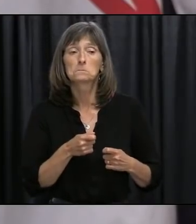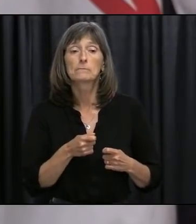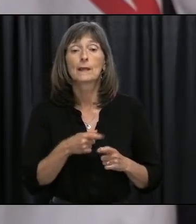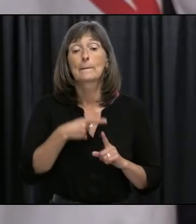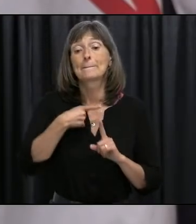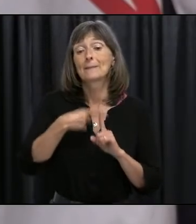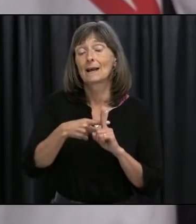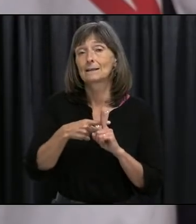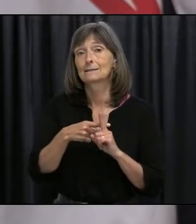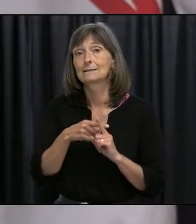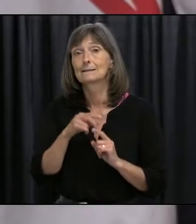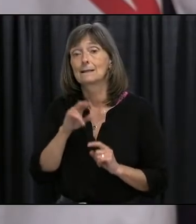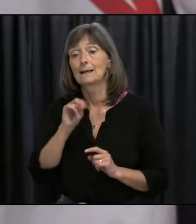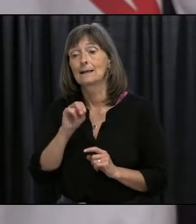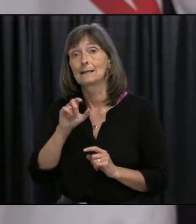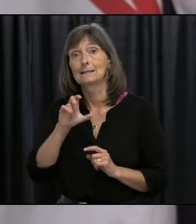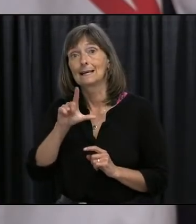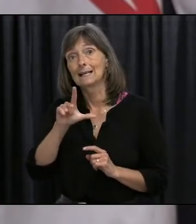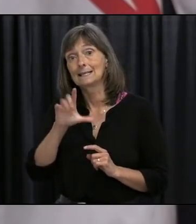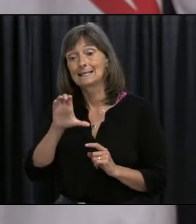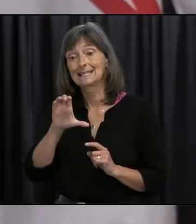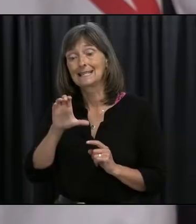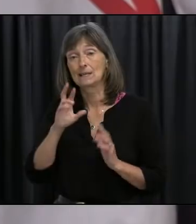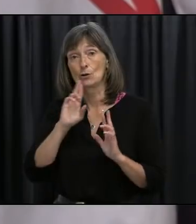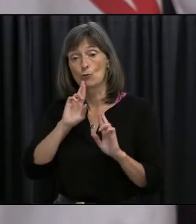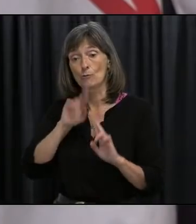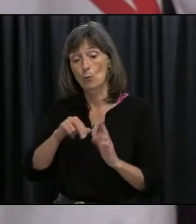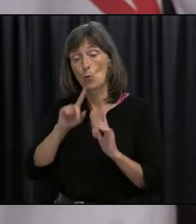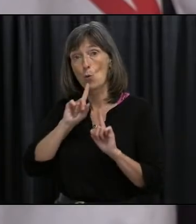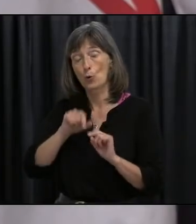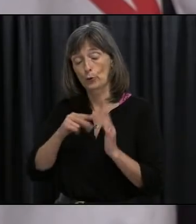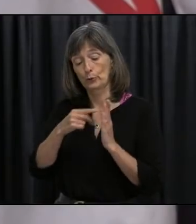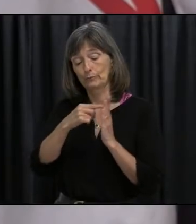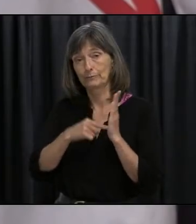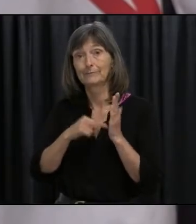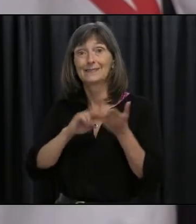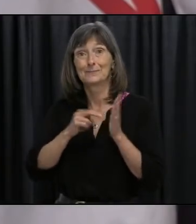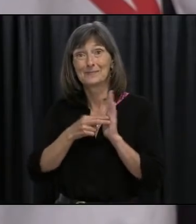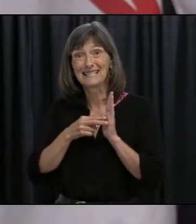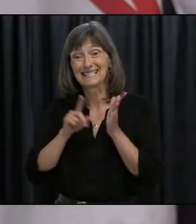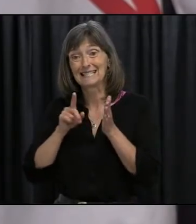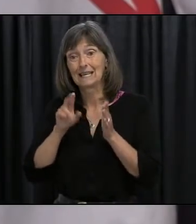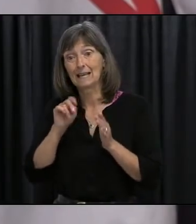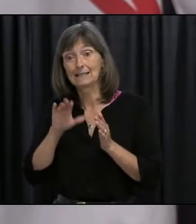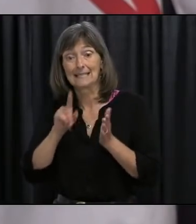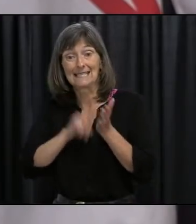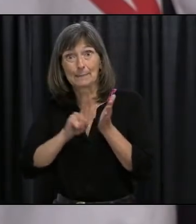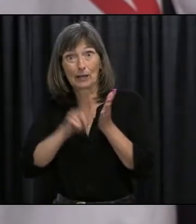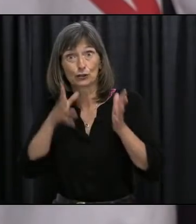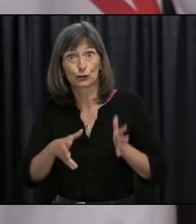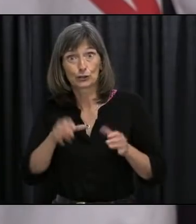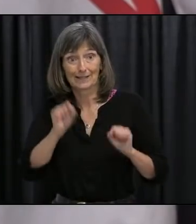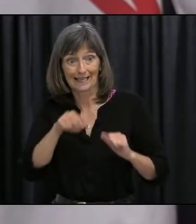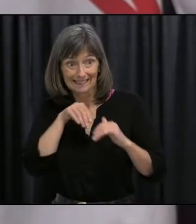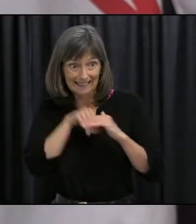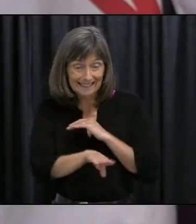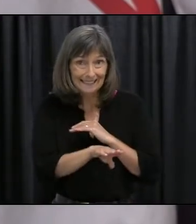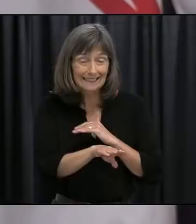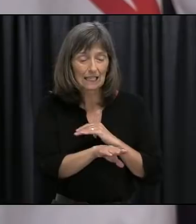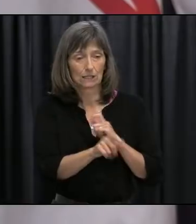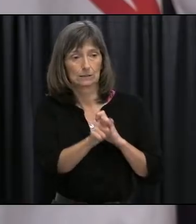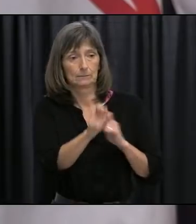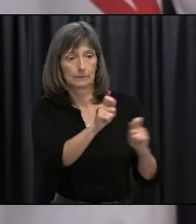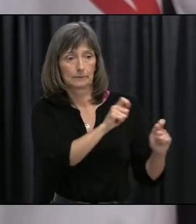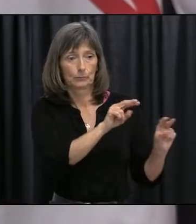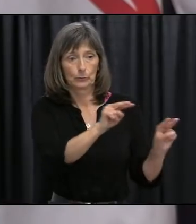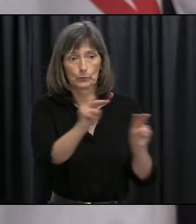to allow these the inspectors to go in and to do what needs to be done will be helpful. So